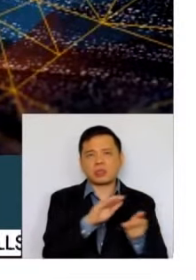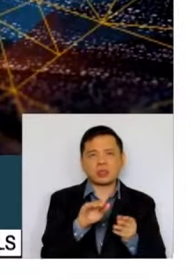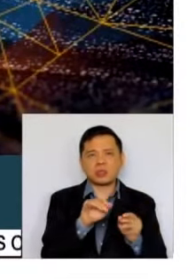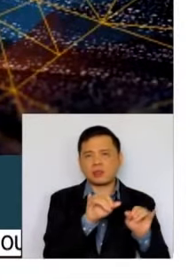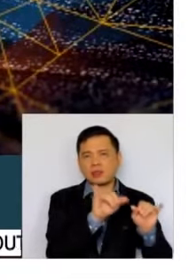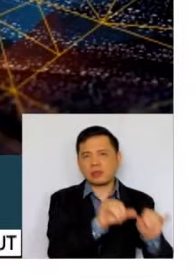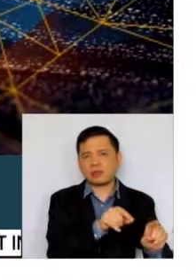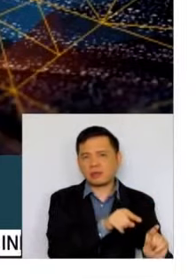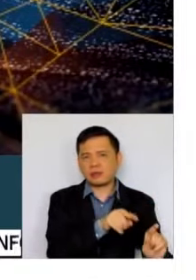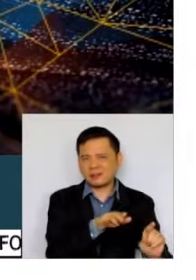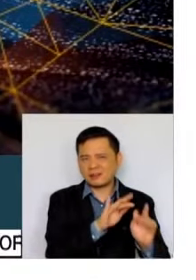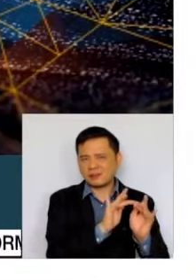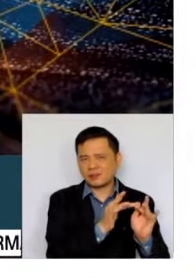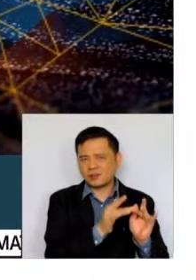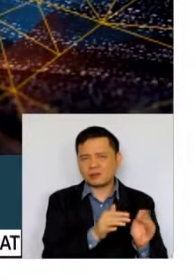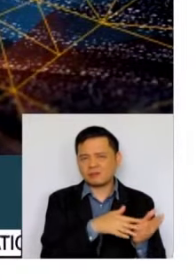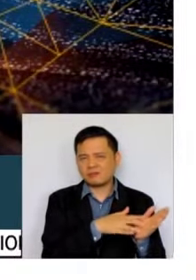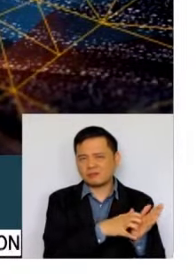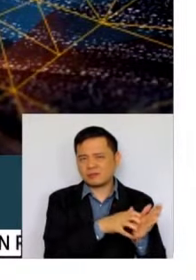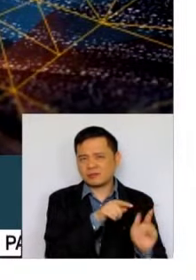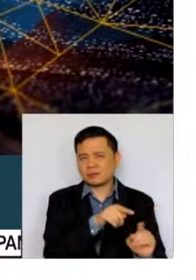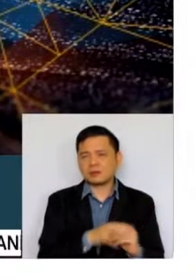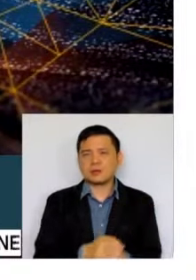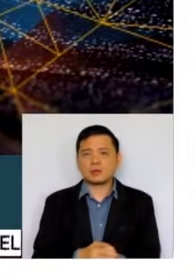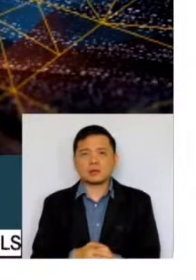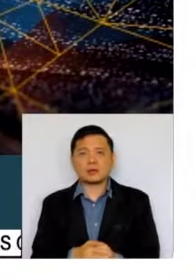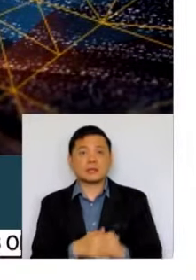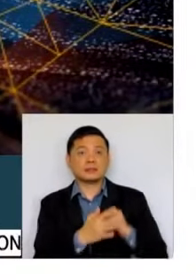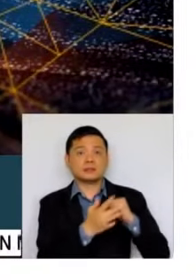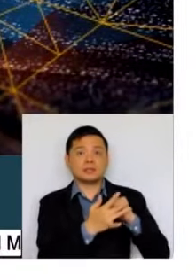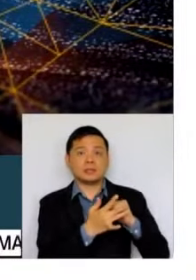hand, allows you micro-targeting, which